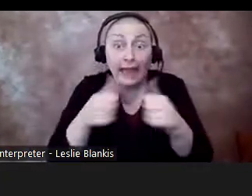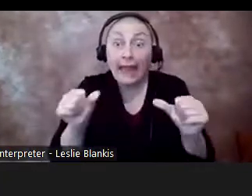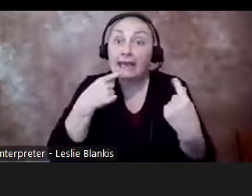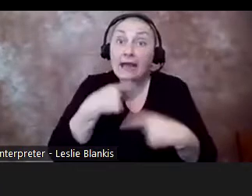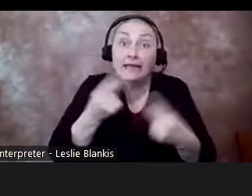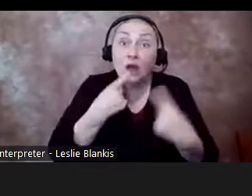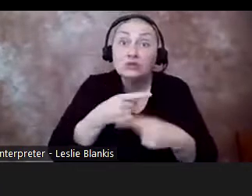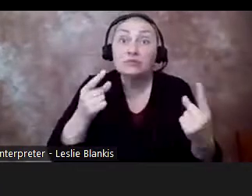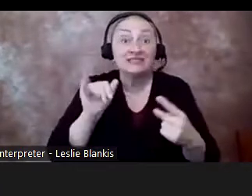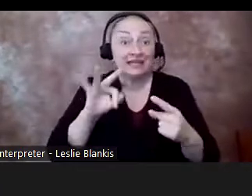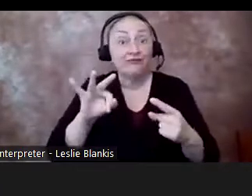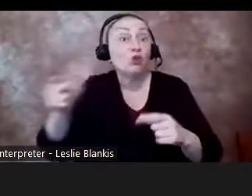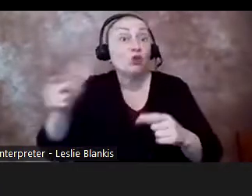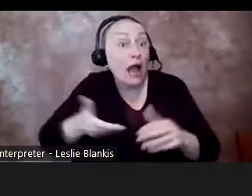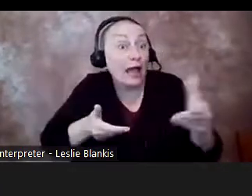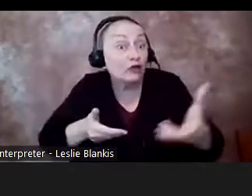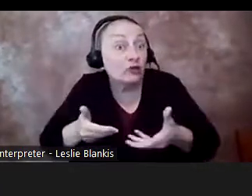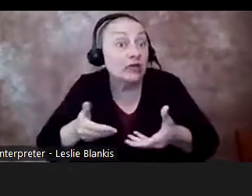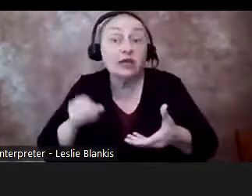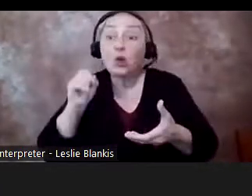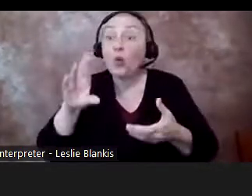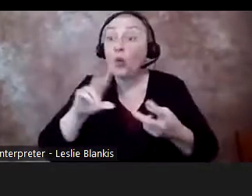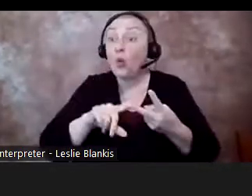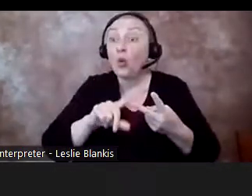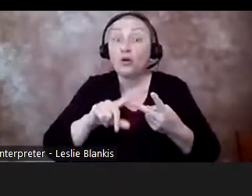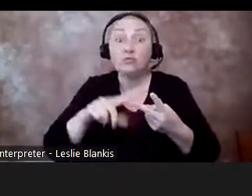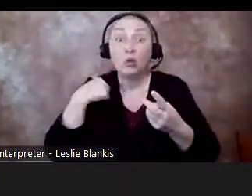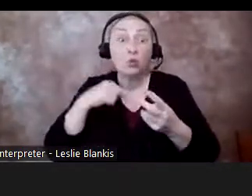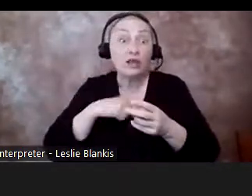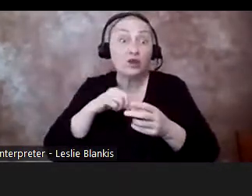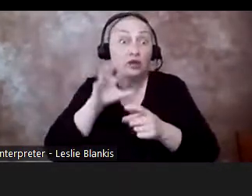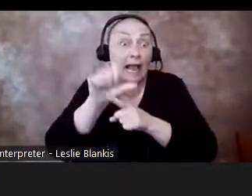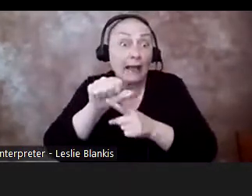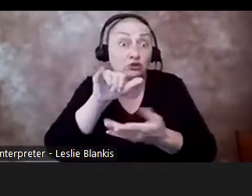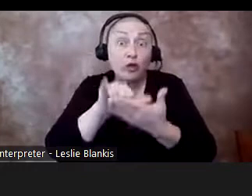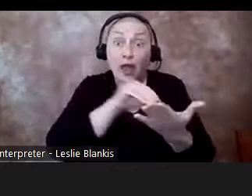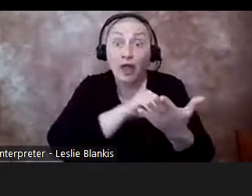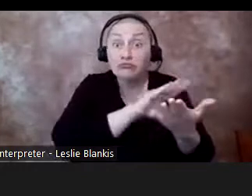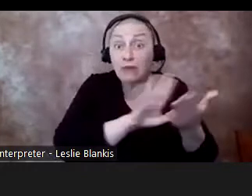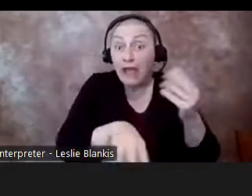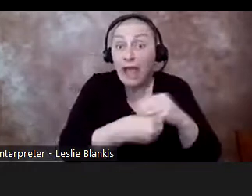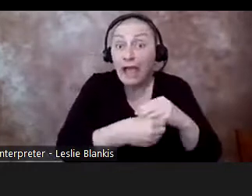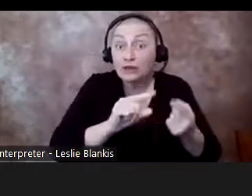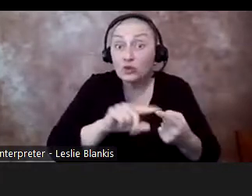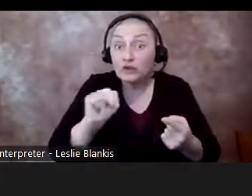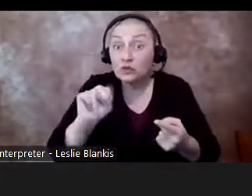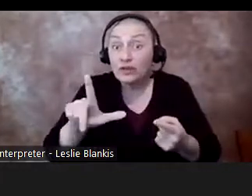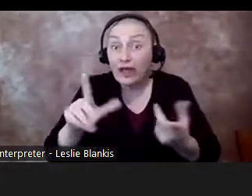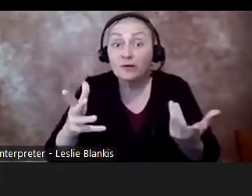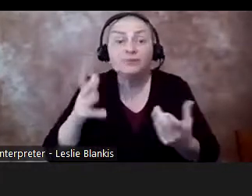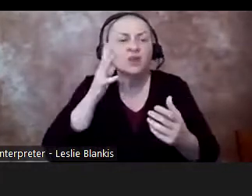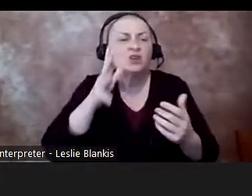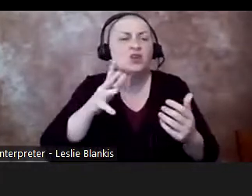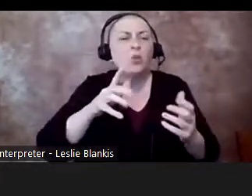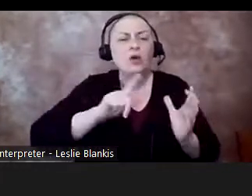announcements, like if you're hiring, or that we could capture and then also add into our newsletter. And so we're going to go